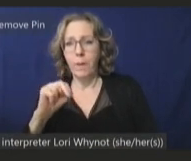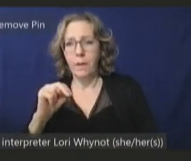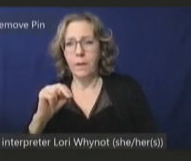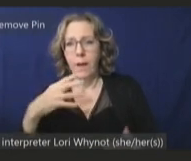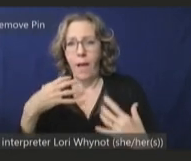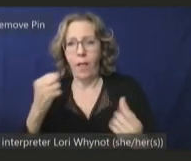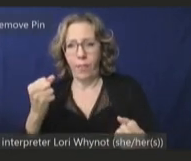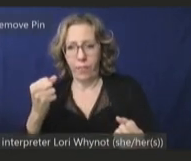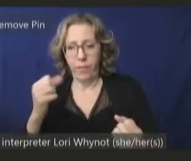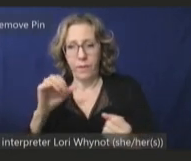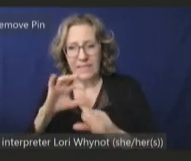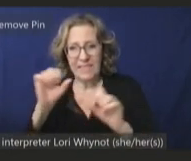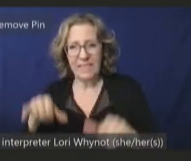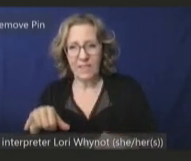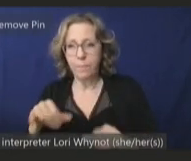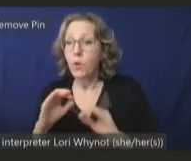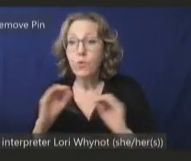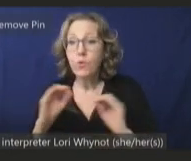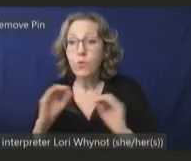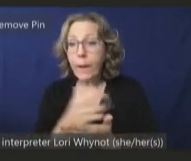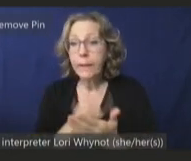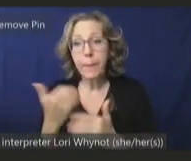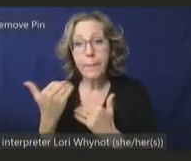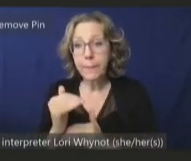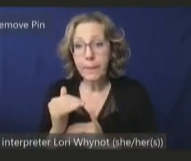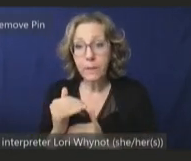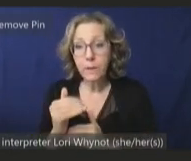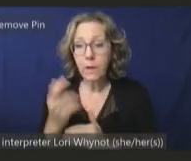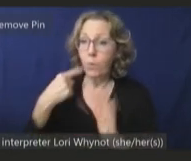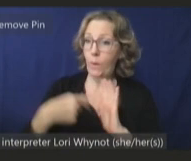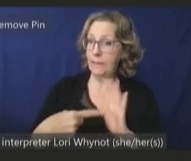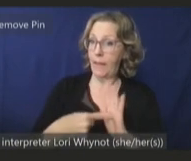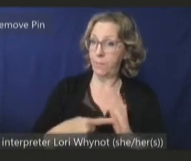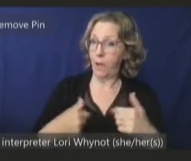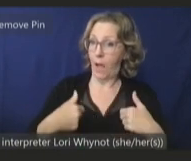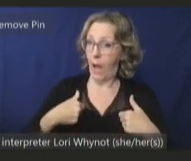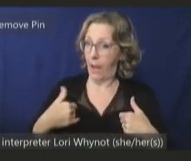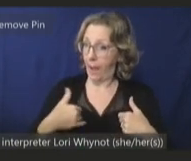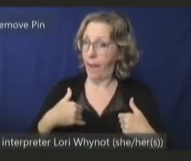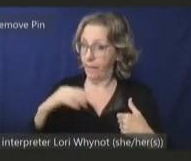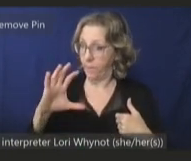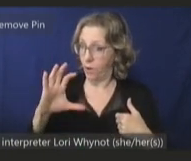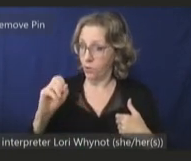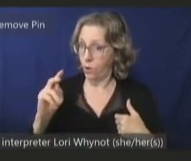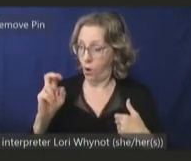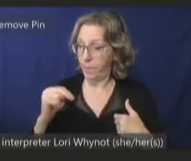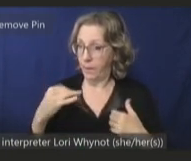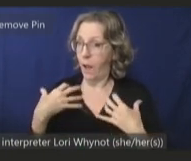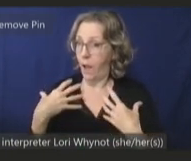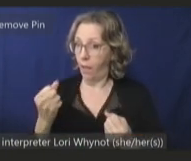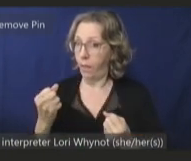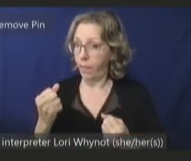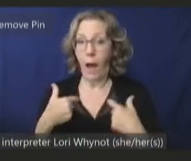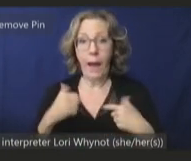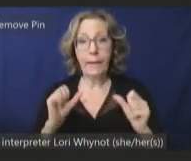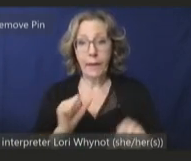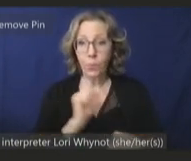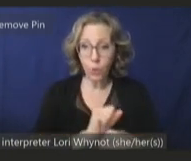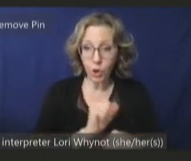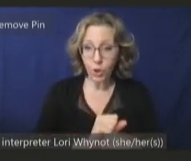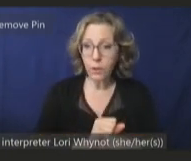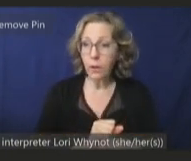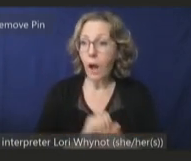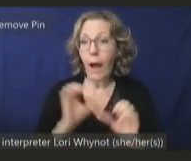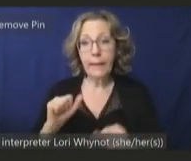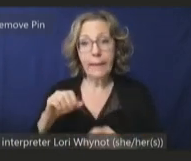limit. So for example, I'm on Common Health, I can work, I can have savings, and there's no income or asset limit, and I'm still